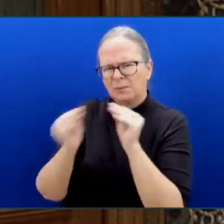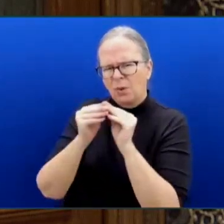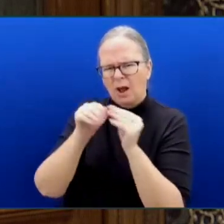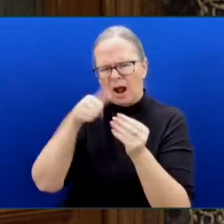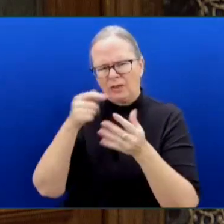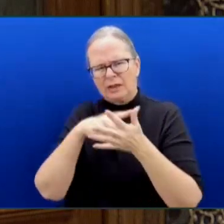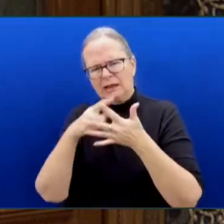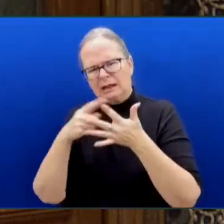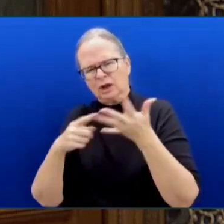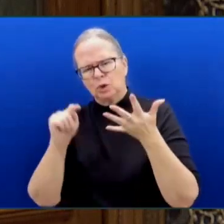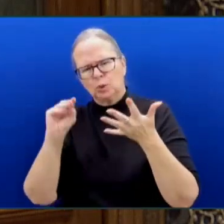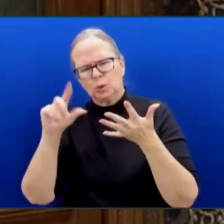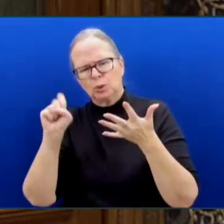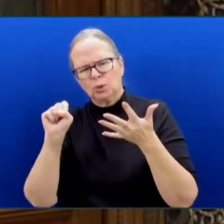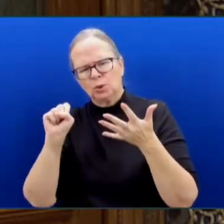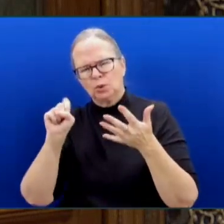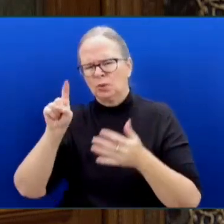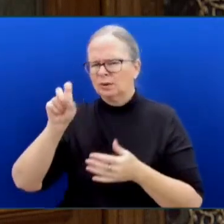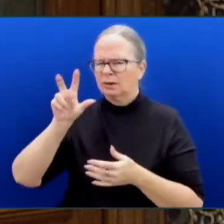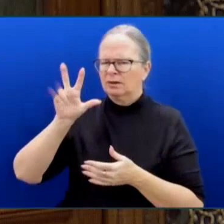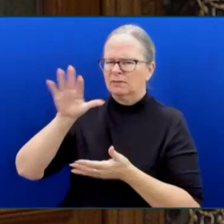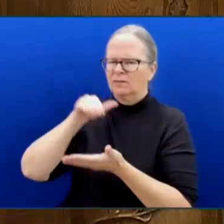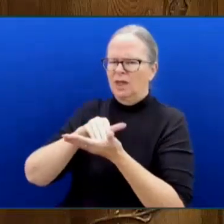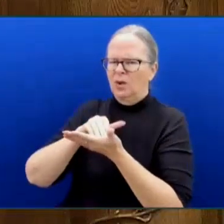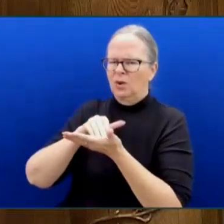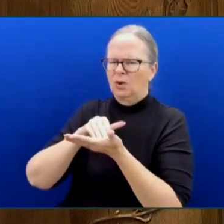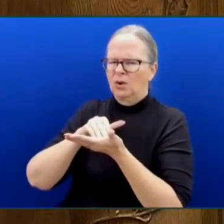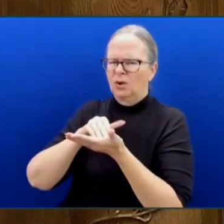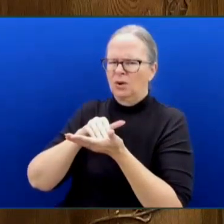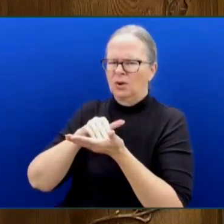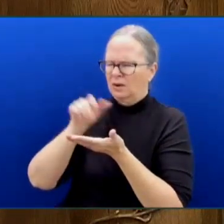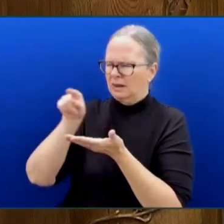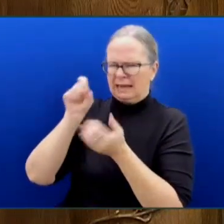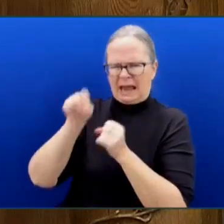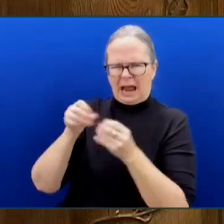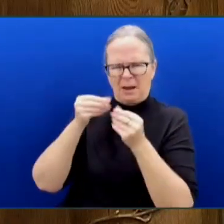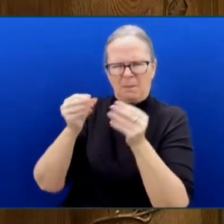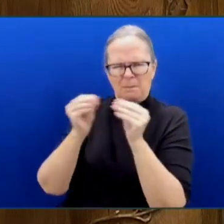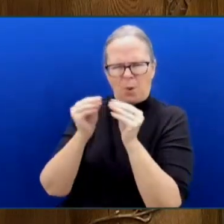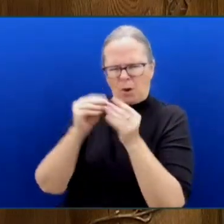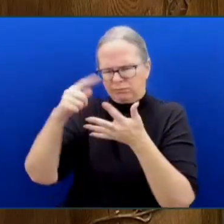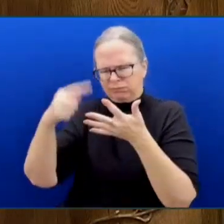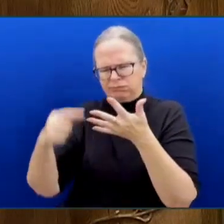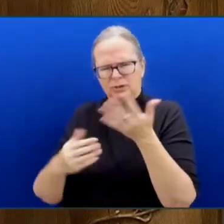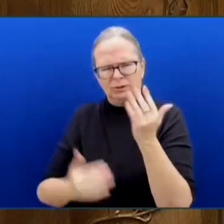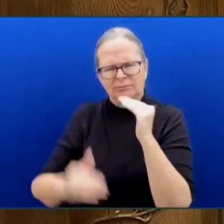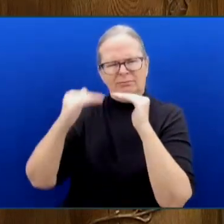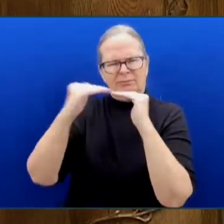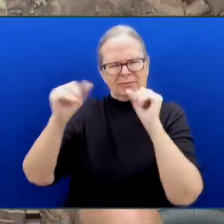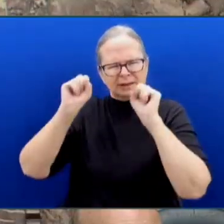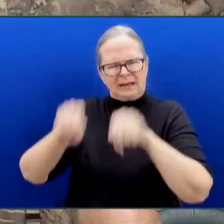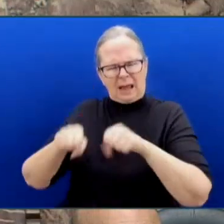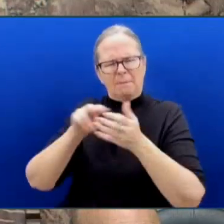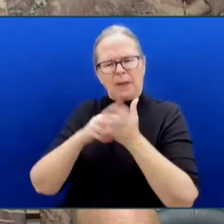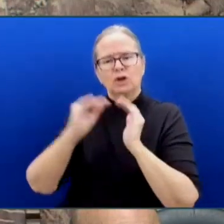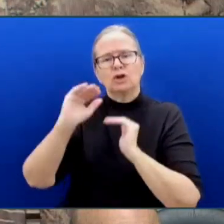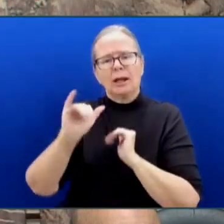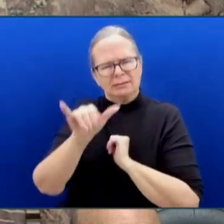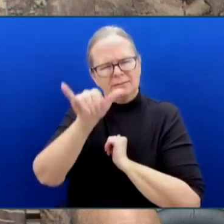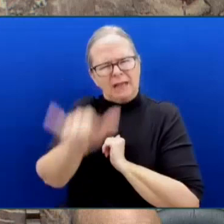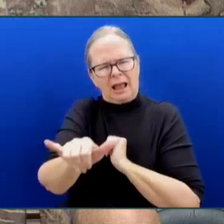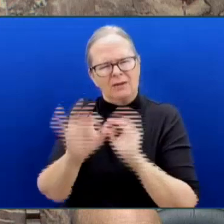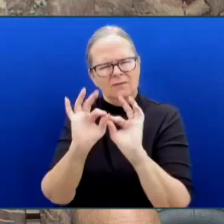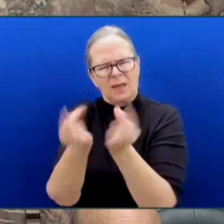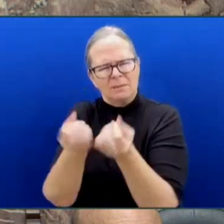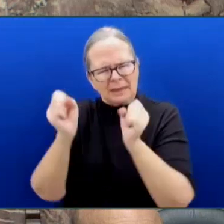actually support the families that are in need? Minister of Health. Honourable Speaker, I would argue that we